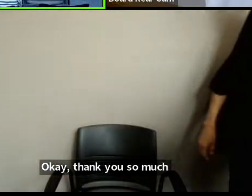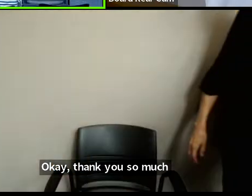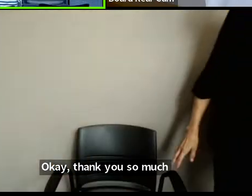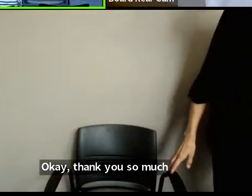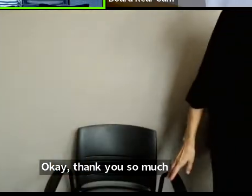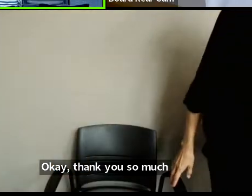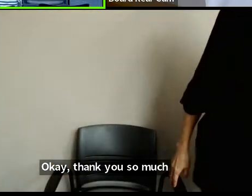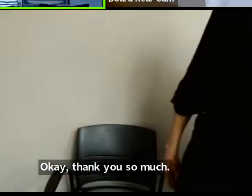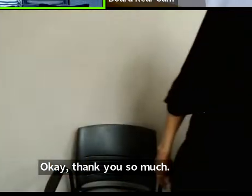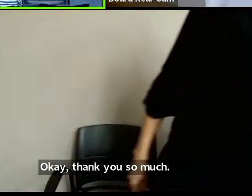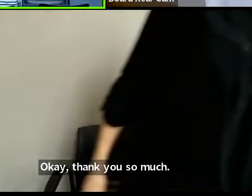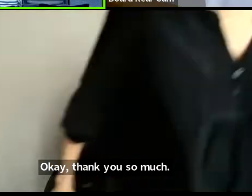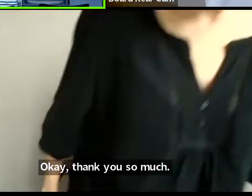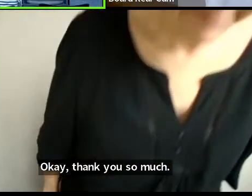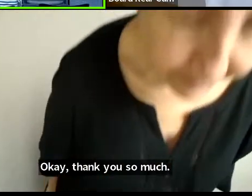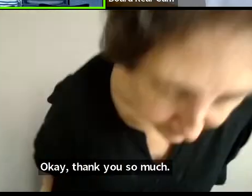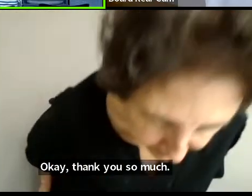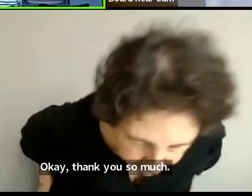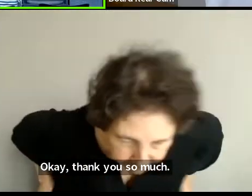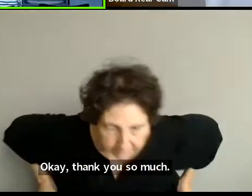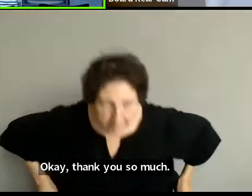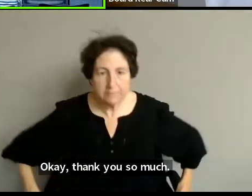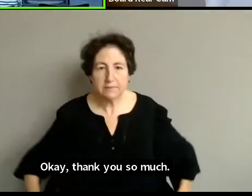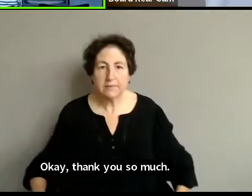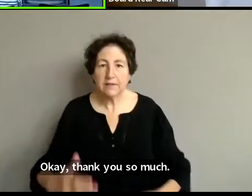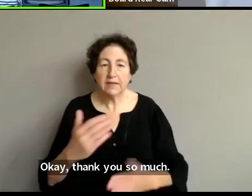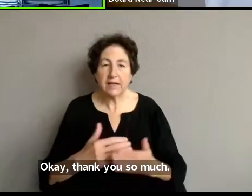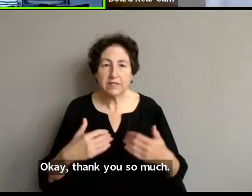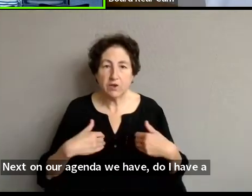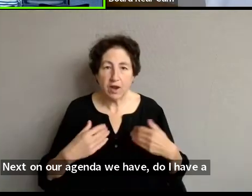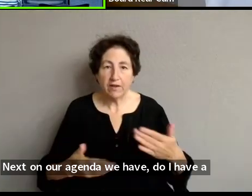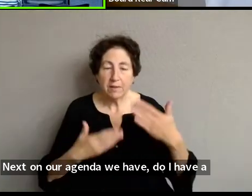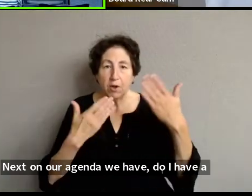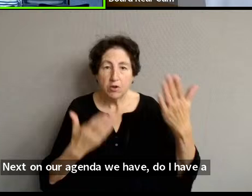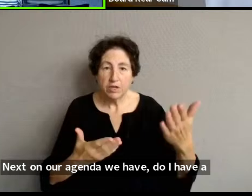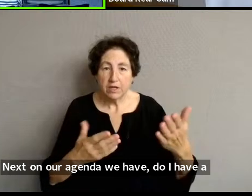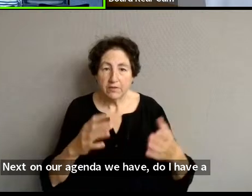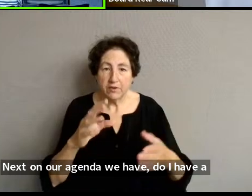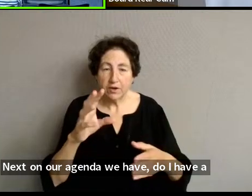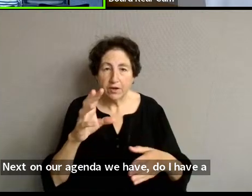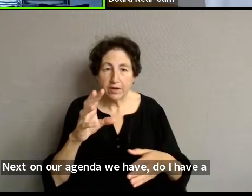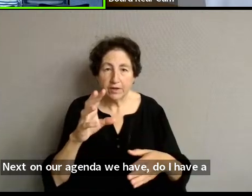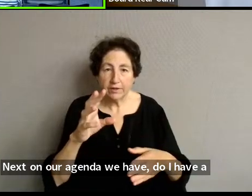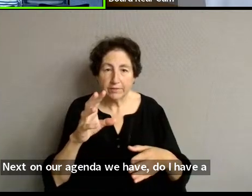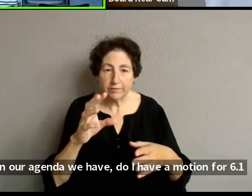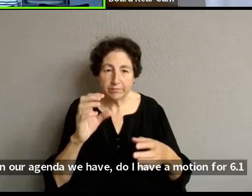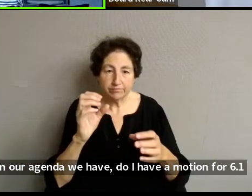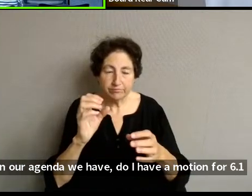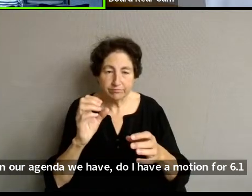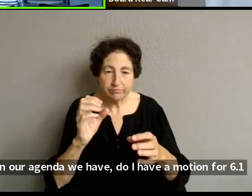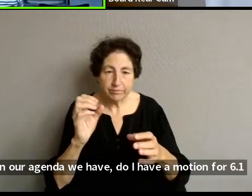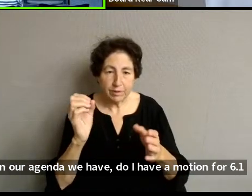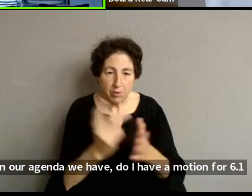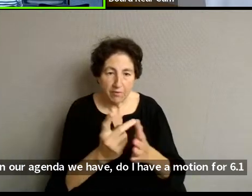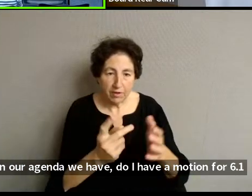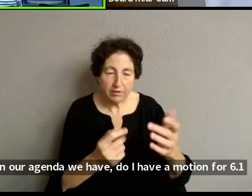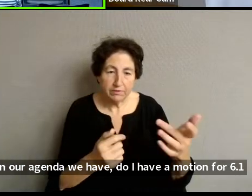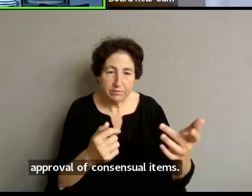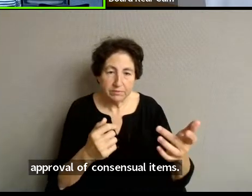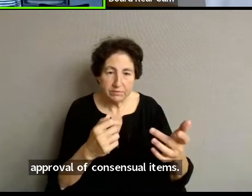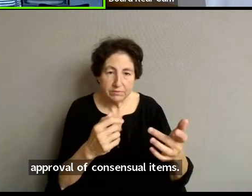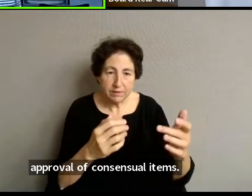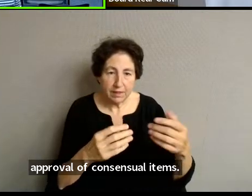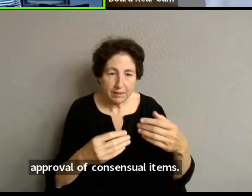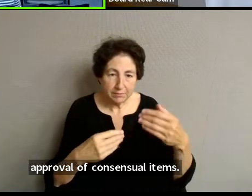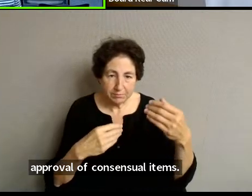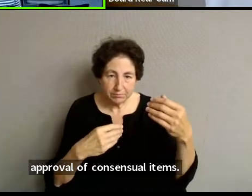Next on our agenda, do I have a motion for 6.01 approval of consensual items? So moved.